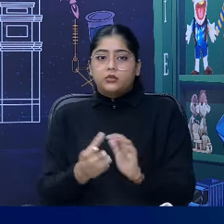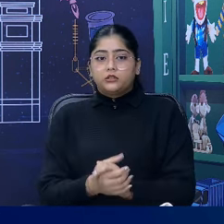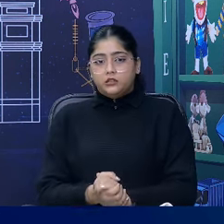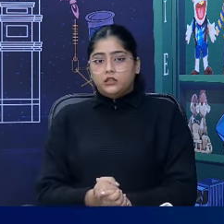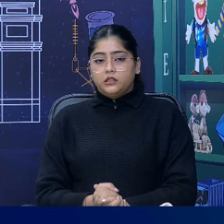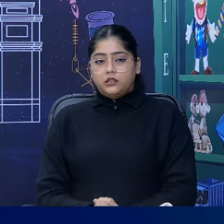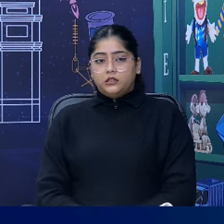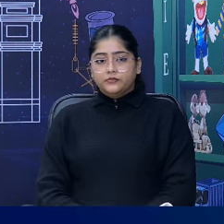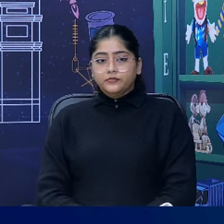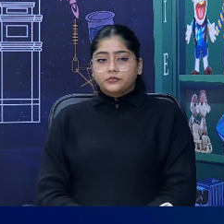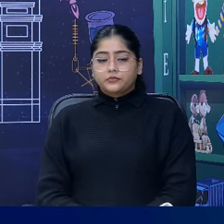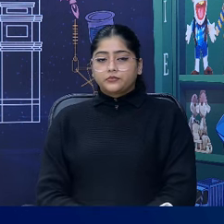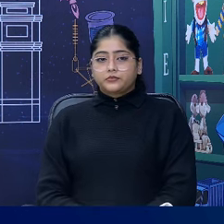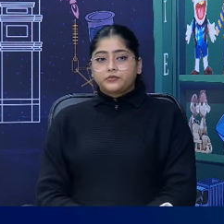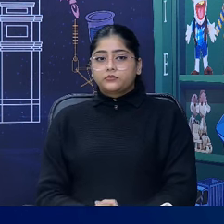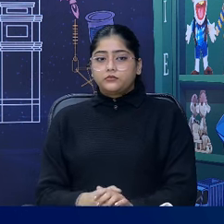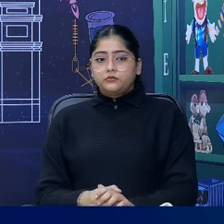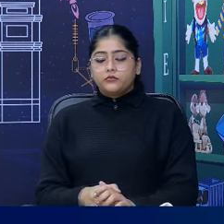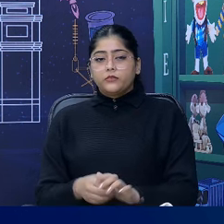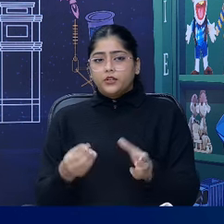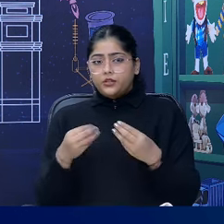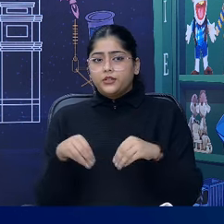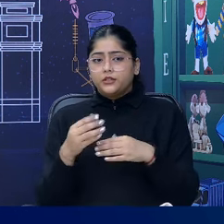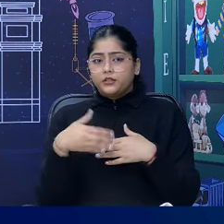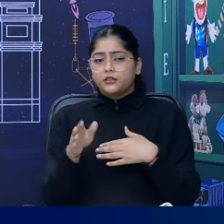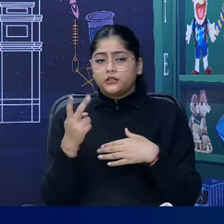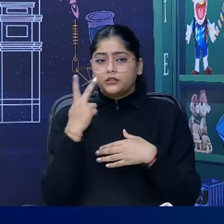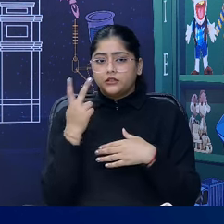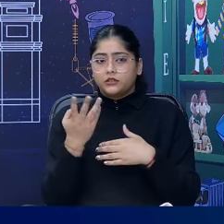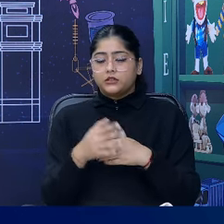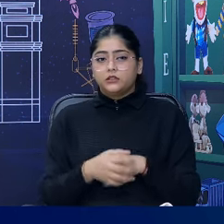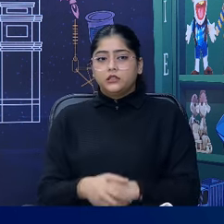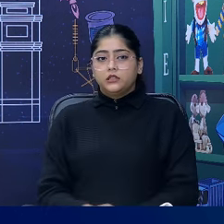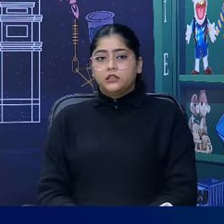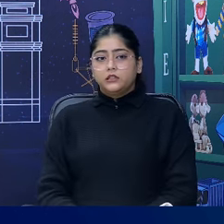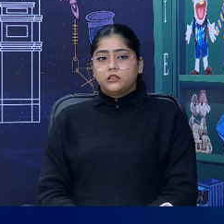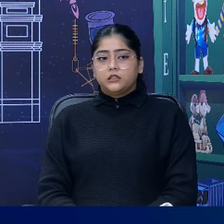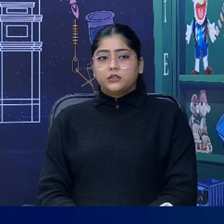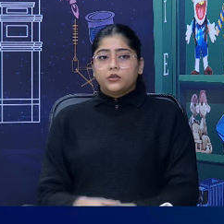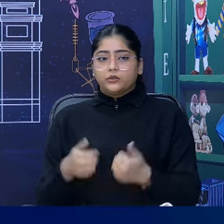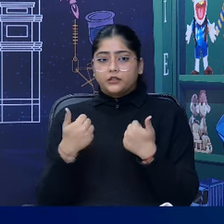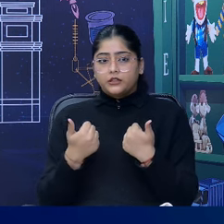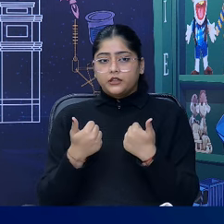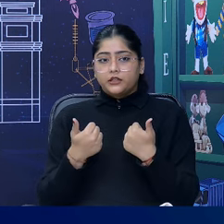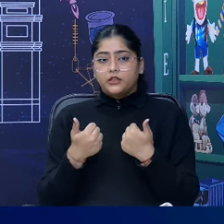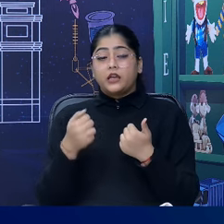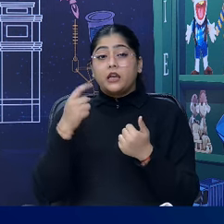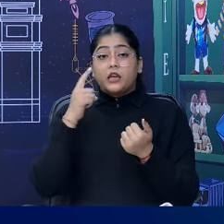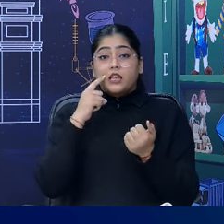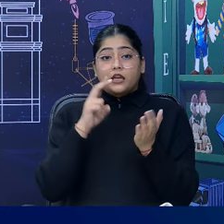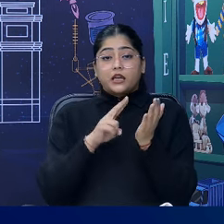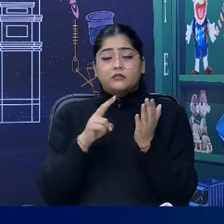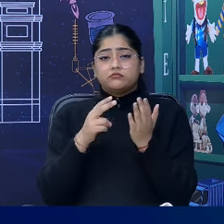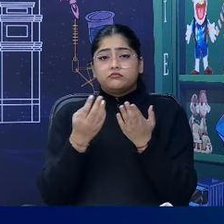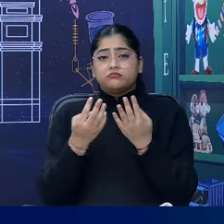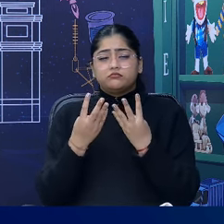chat box. Yes, ma'am. Okay, can we move towards the further type? Sure, ma'am. Okay, infinite sets.